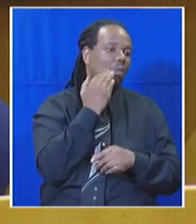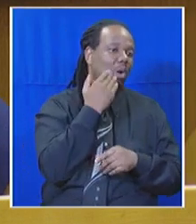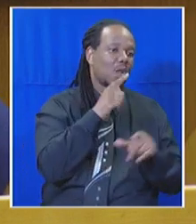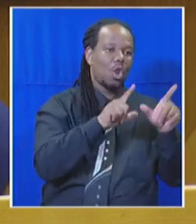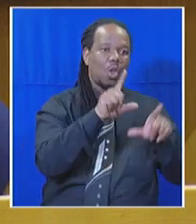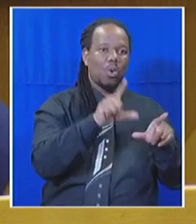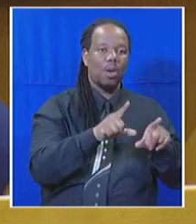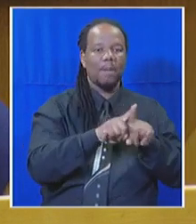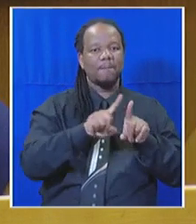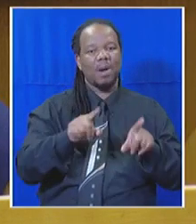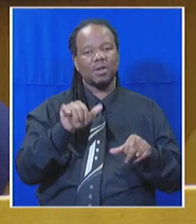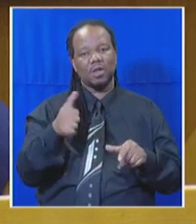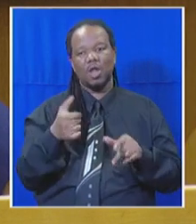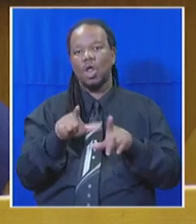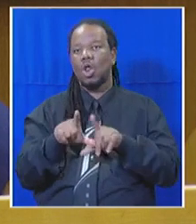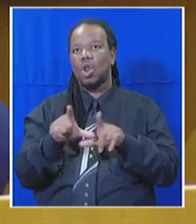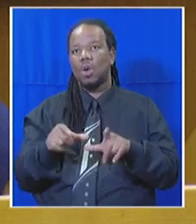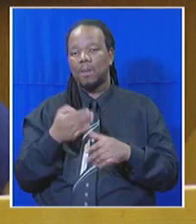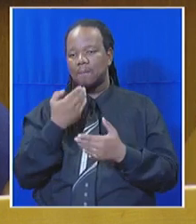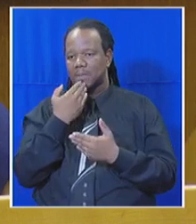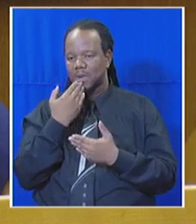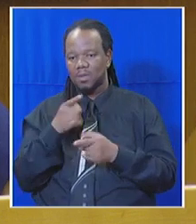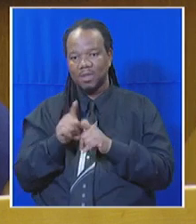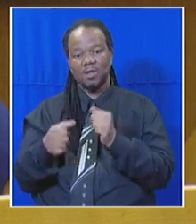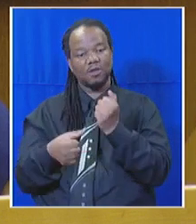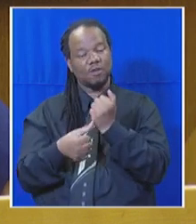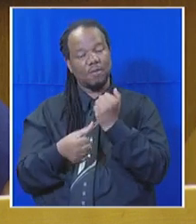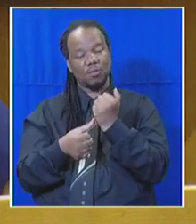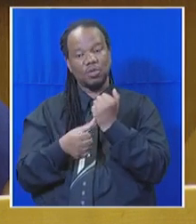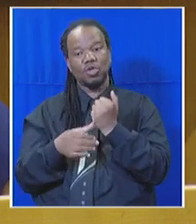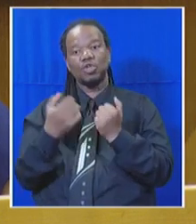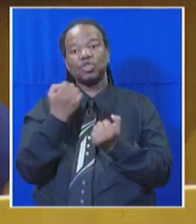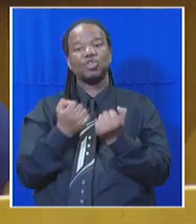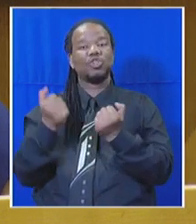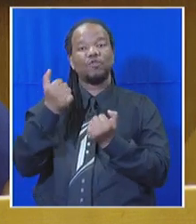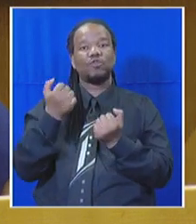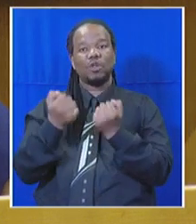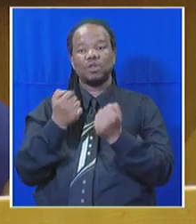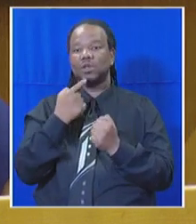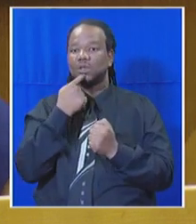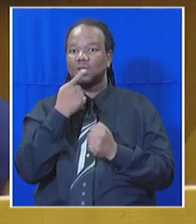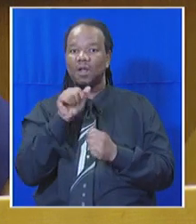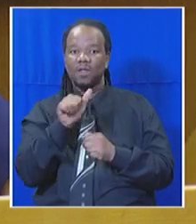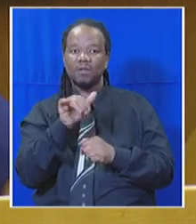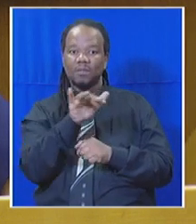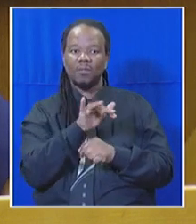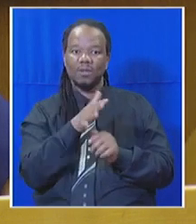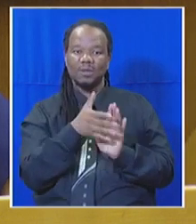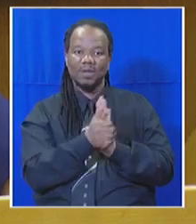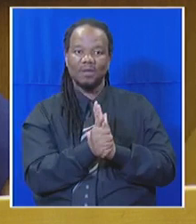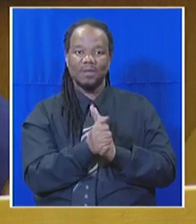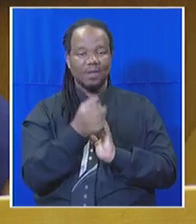law are post-1994 fields. Even the Deputy Chief Justice attested that on cases related to these fields, government lawyers are